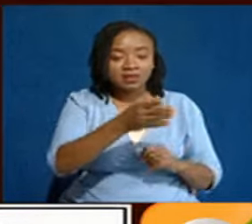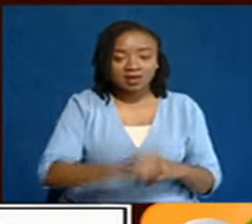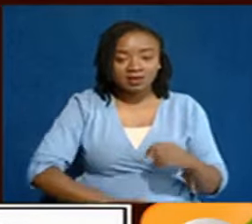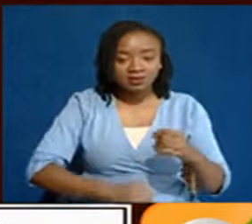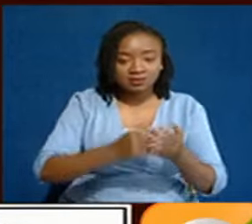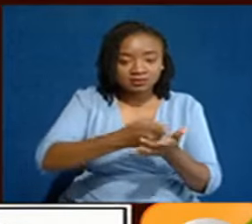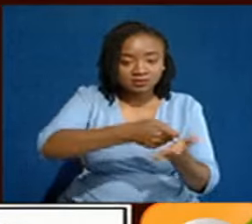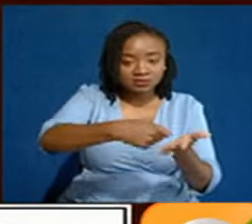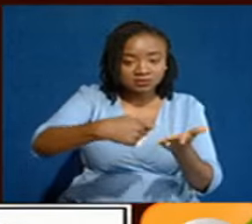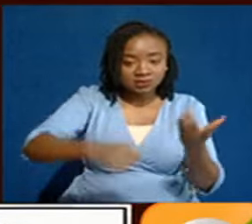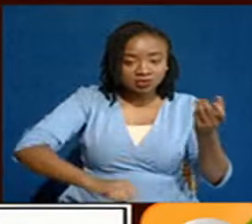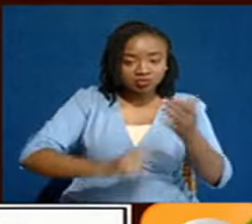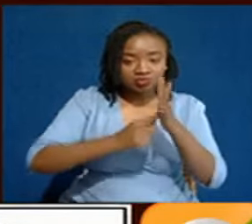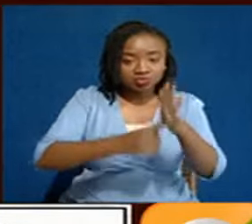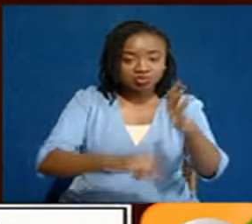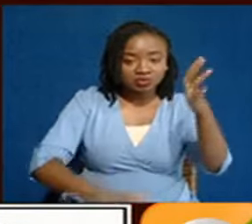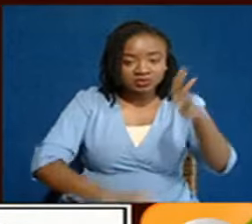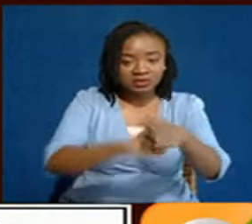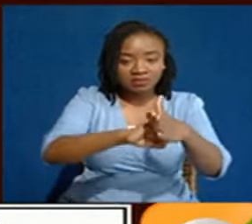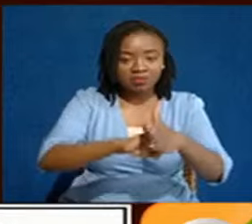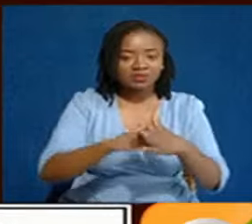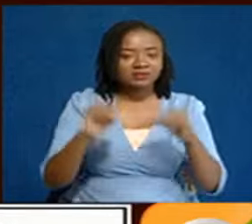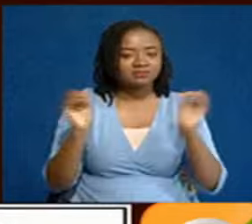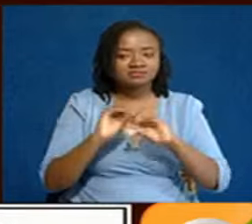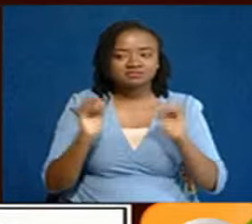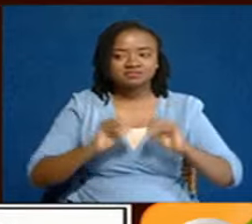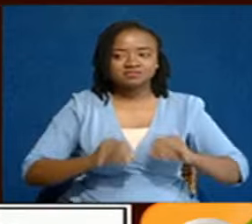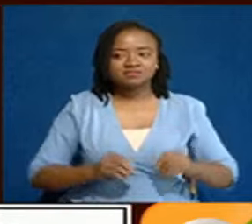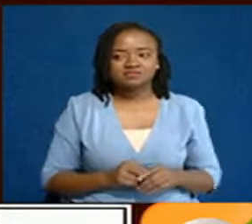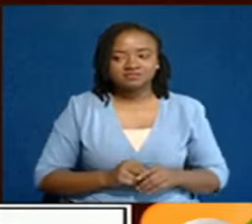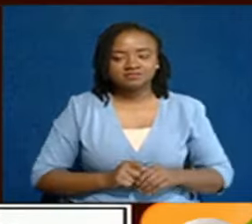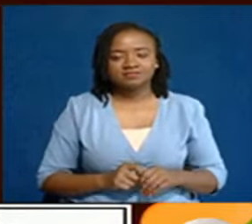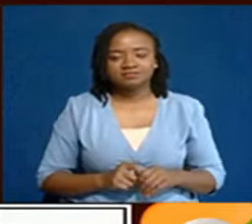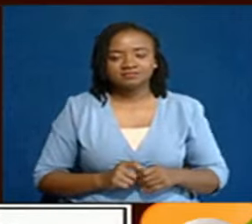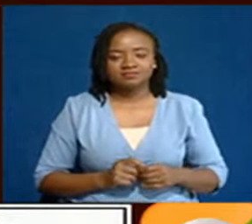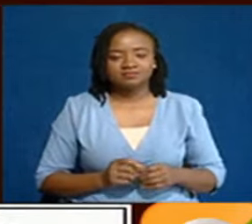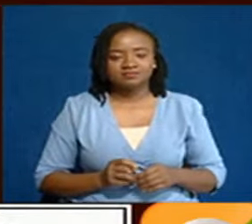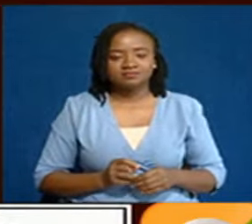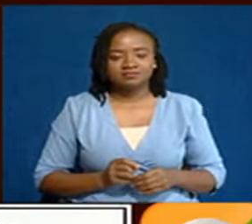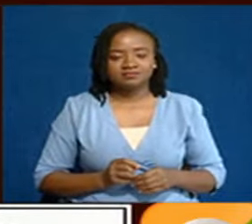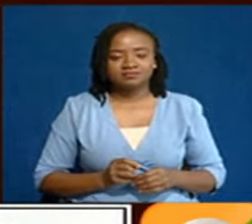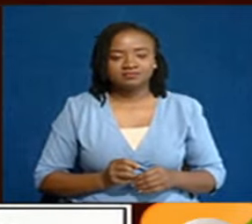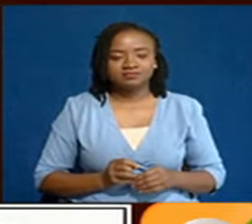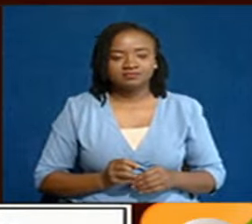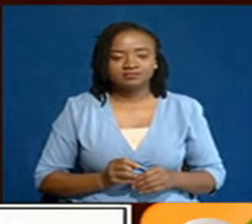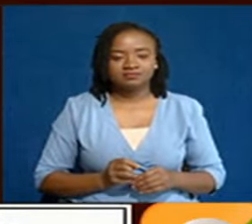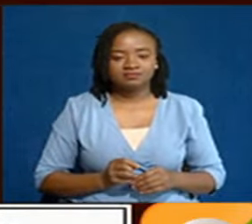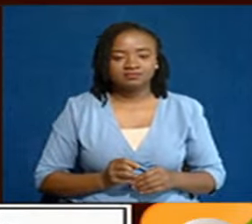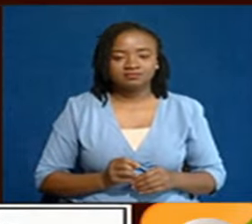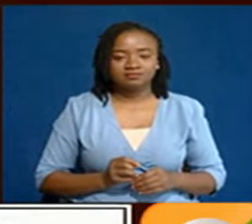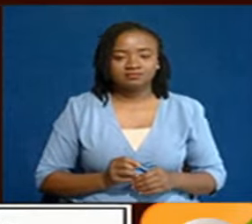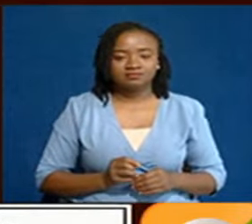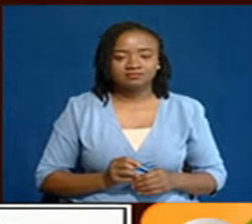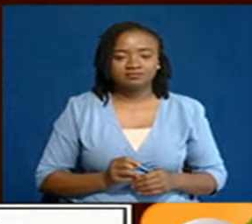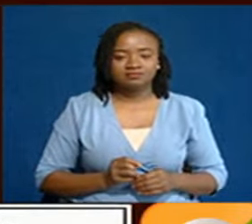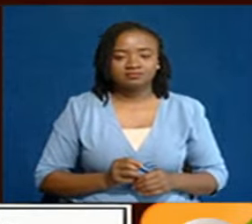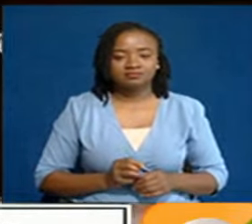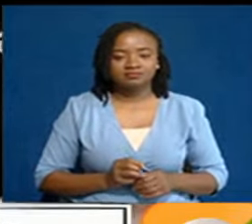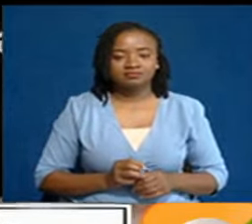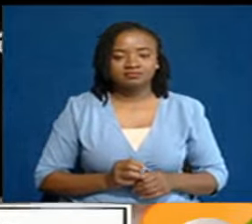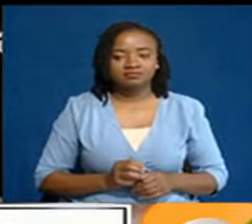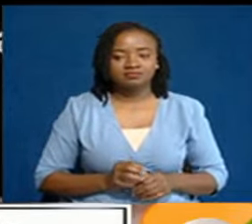motion. Just a majority of the MPs from his county of Murang'a stood with a truthful man who is facing new